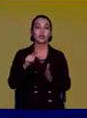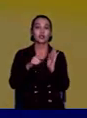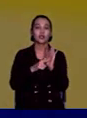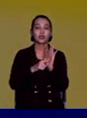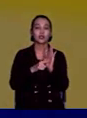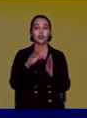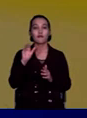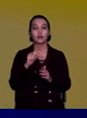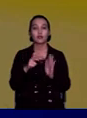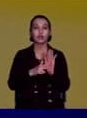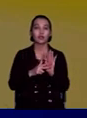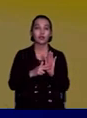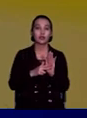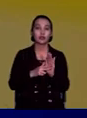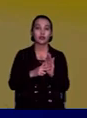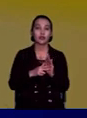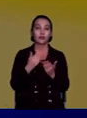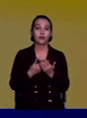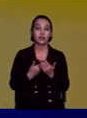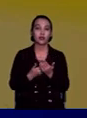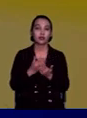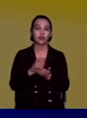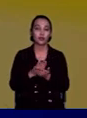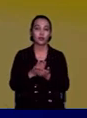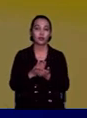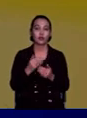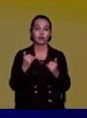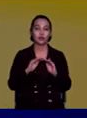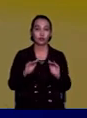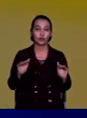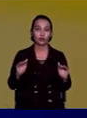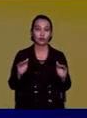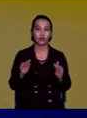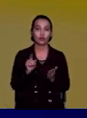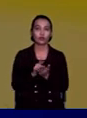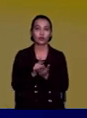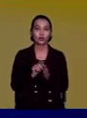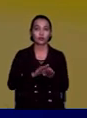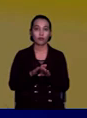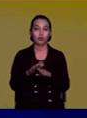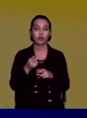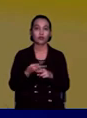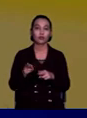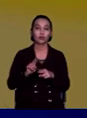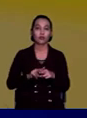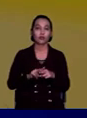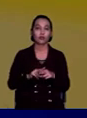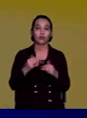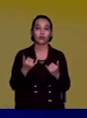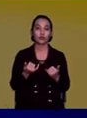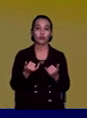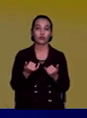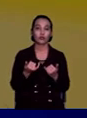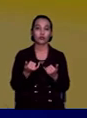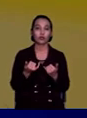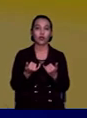7-chi hamda 8-chi masalalar. Ana endi bolajonlar, bu topshiriqni bajarishda sizlarga bugungi dars